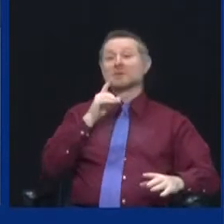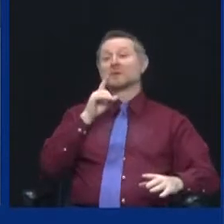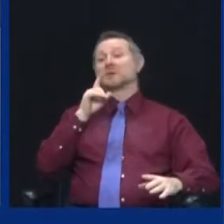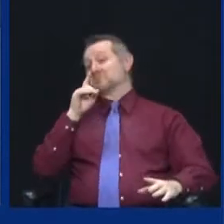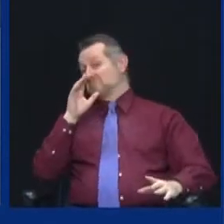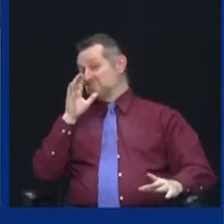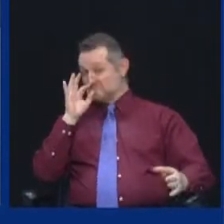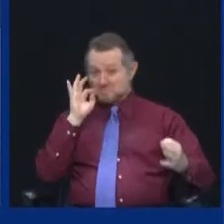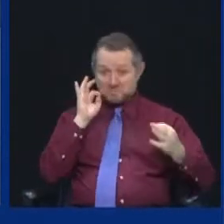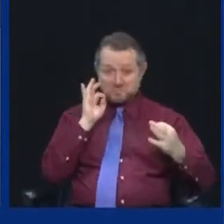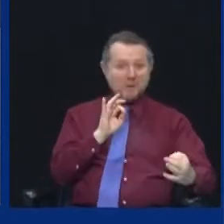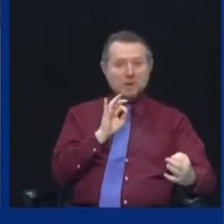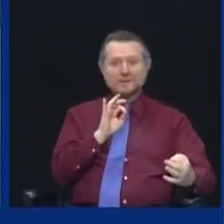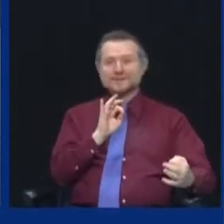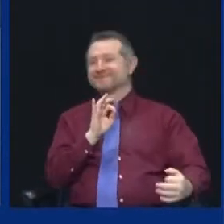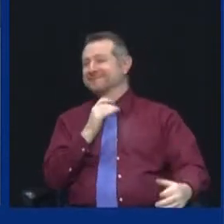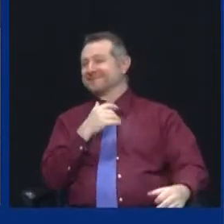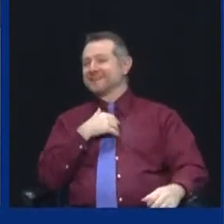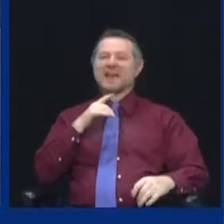good.